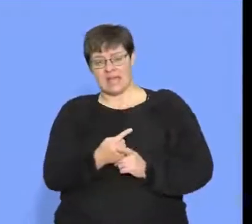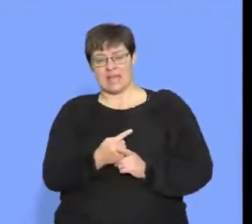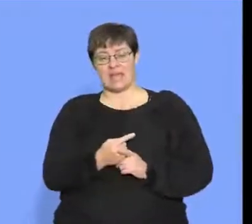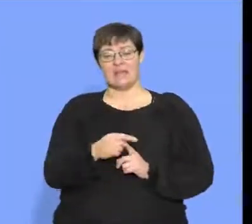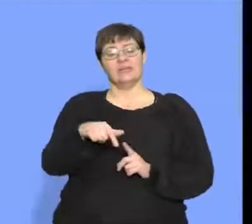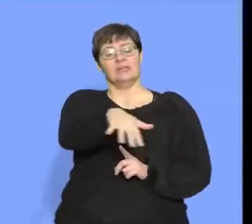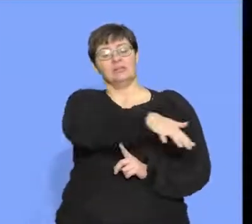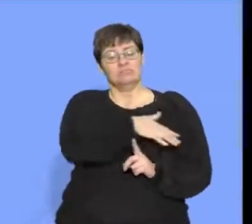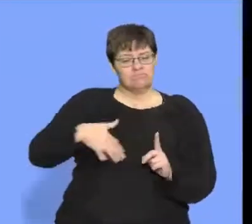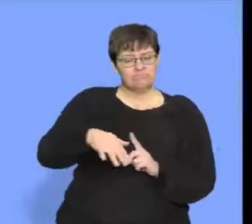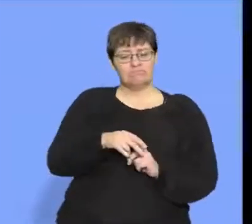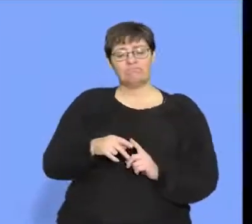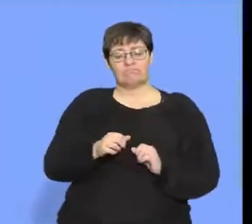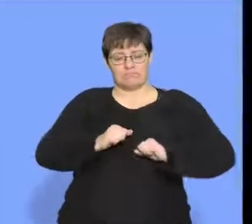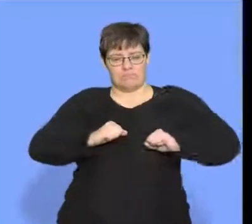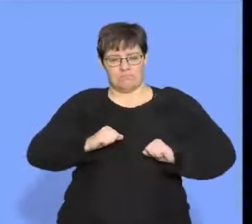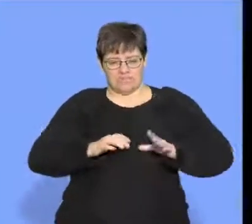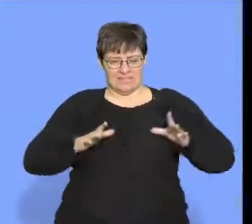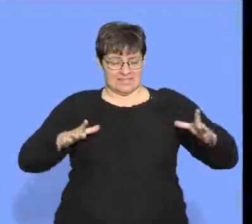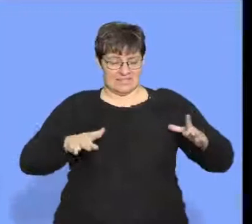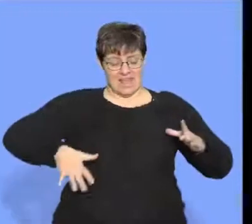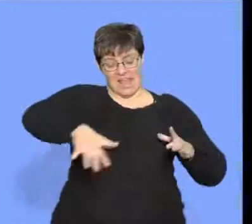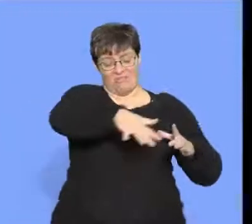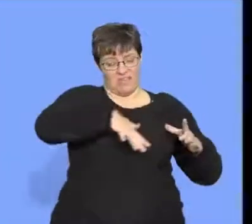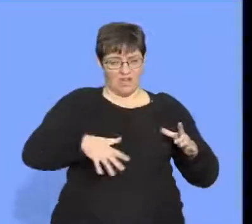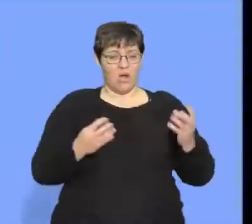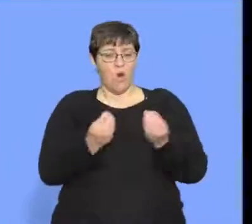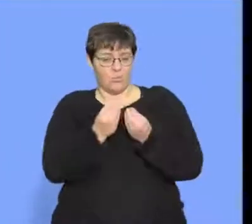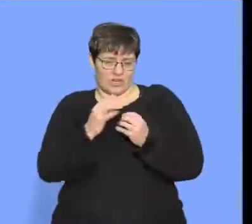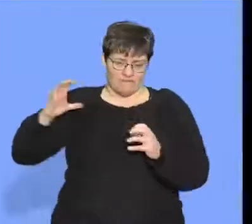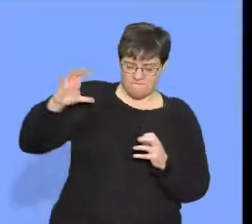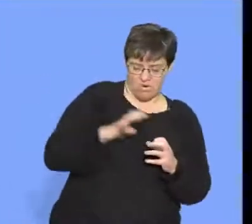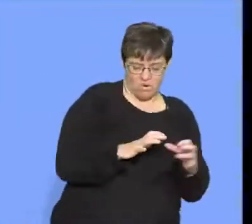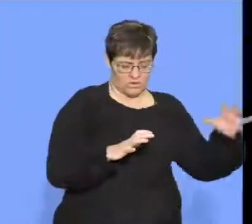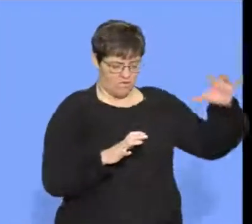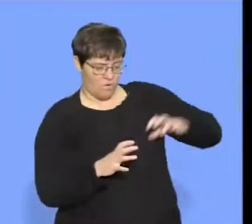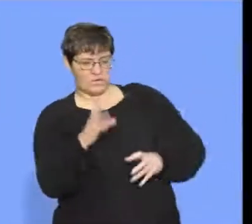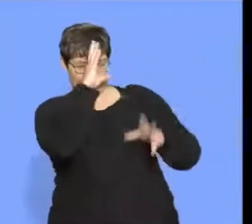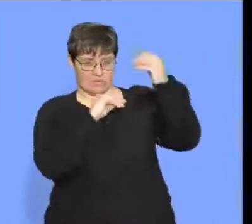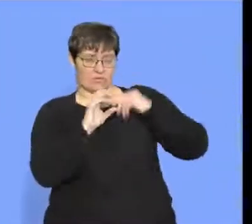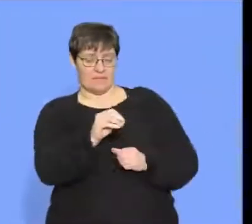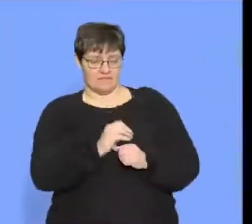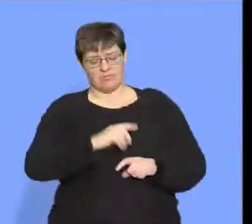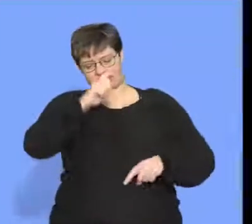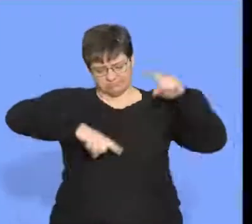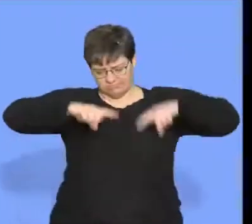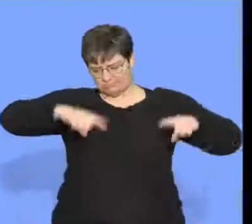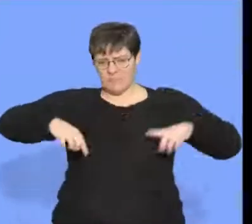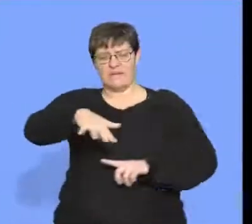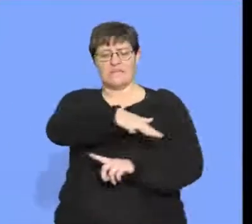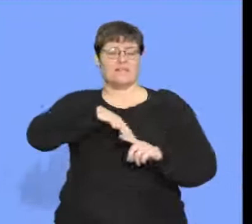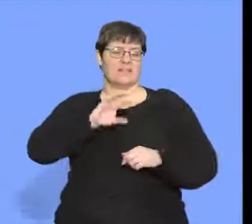We said that a field was a region in space where an object experienced a force. We get different